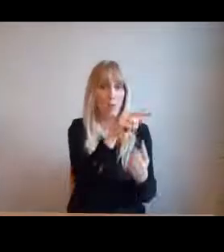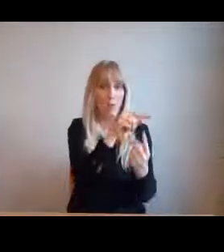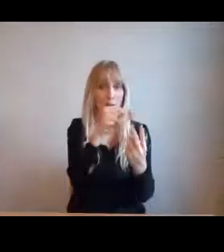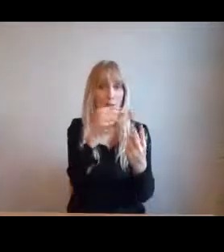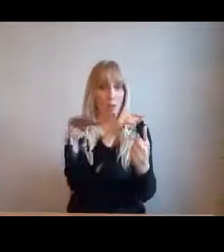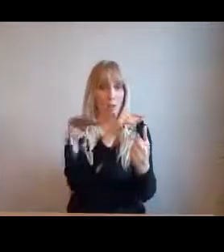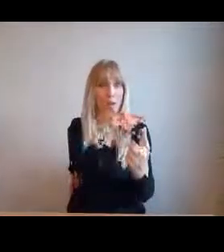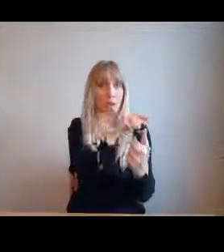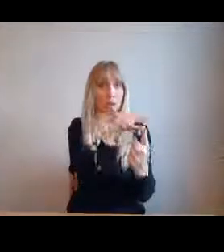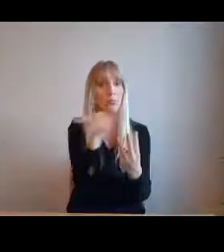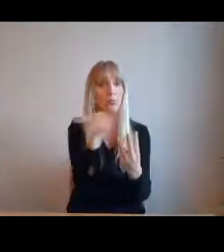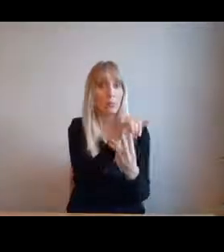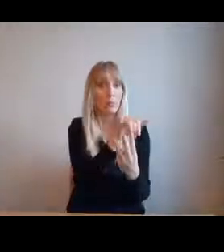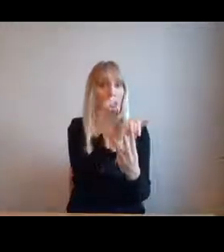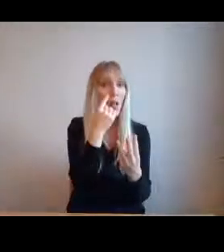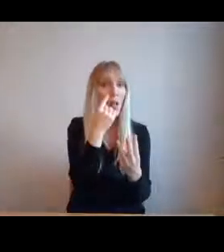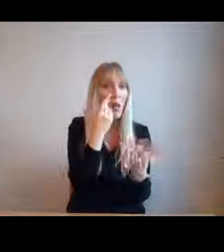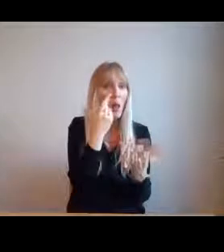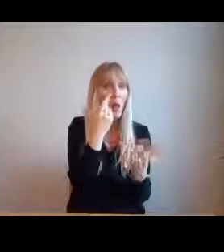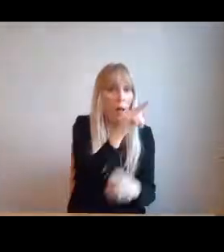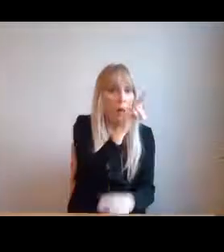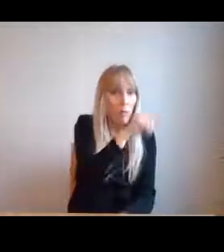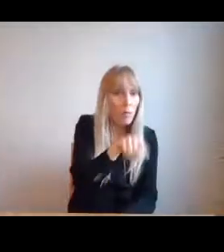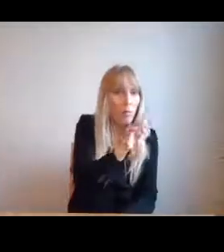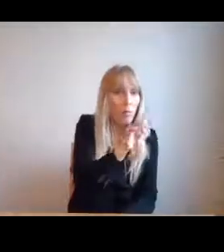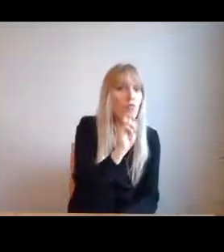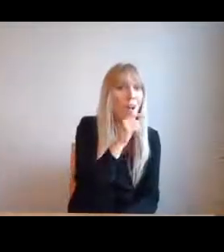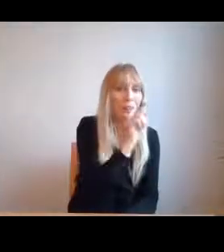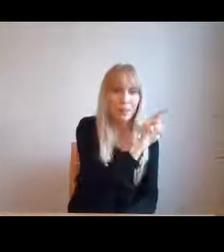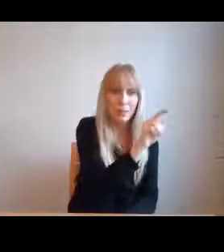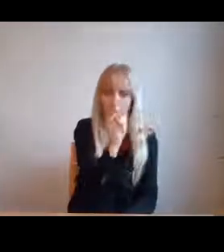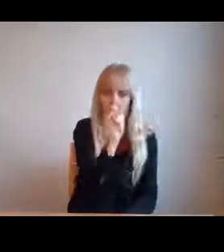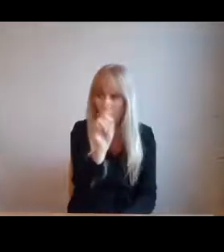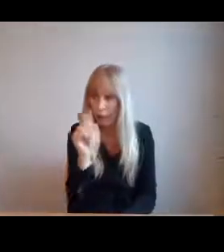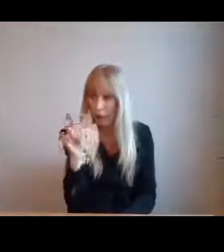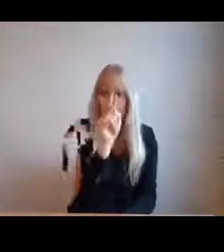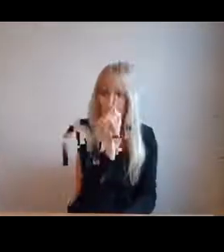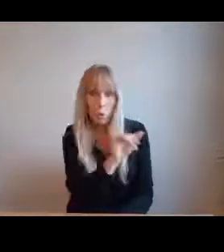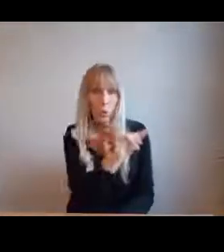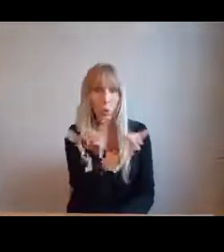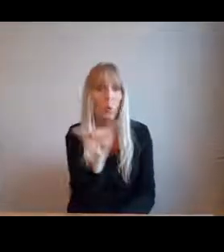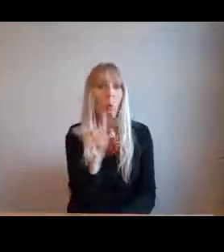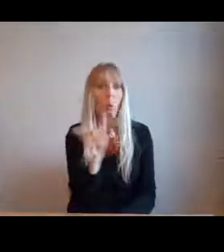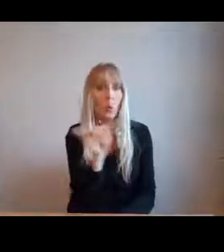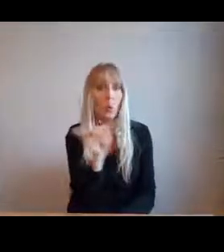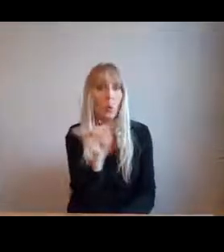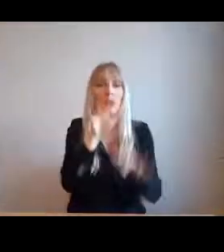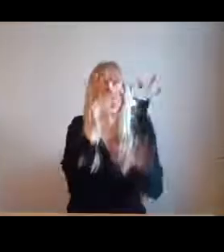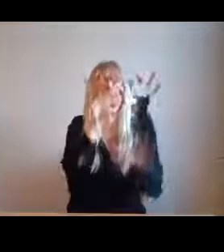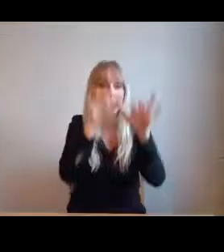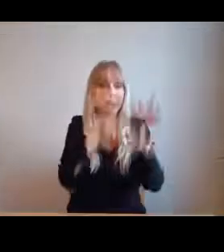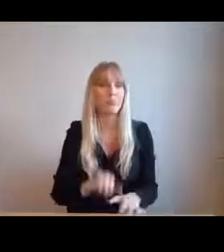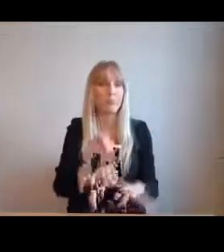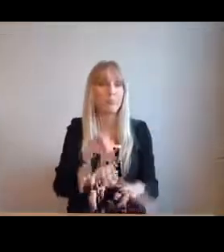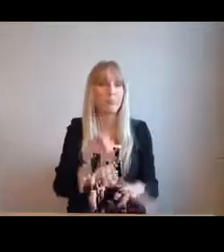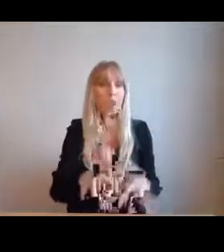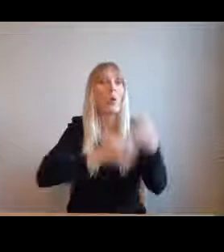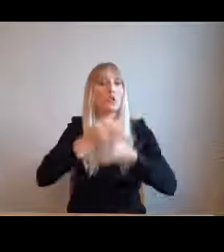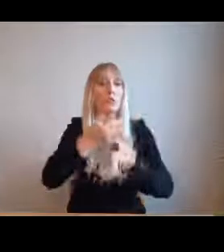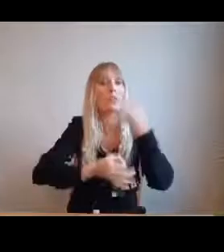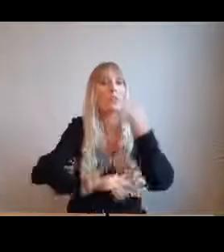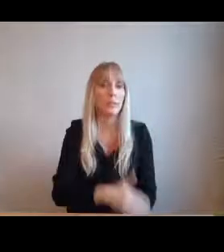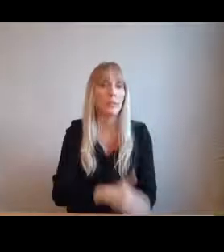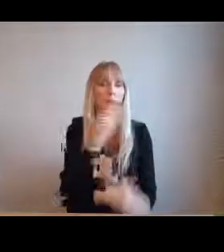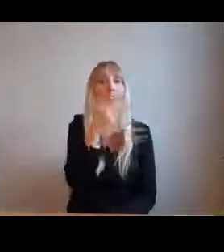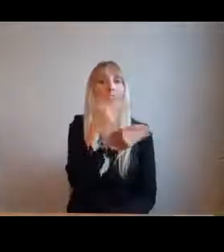screen. Just look for where the question area is, indicated by the red circle, and that's where you type your question. We've had some come